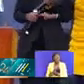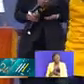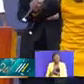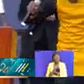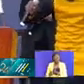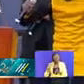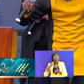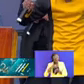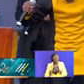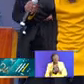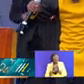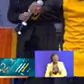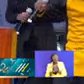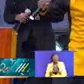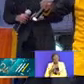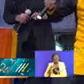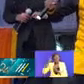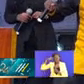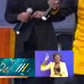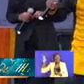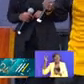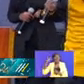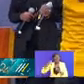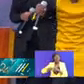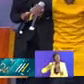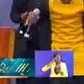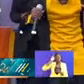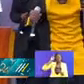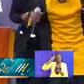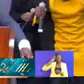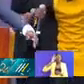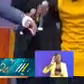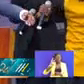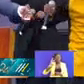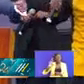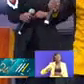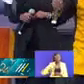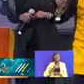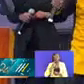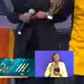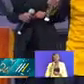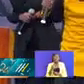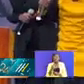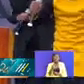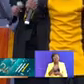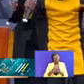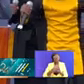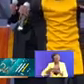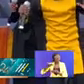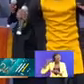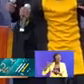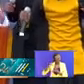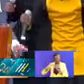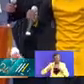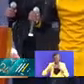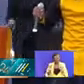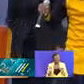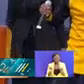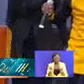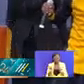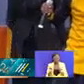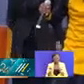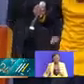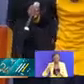whatever was scheduled for Kenya in 2024 we declare we will not be behind shedule